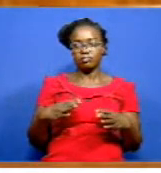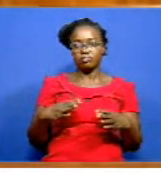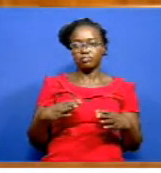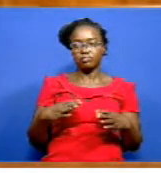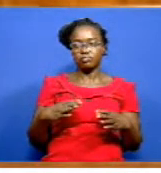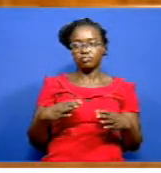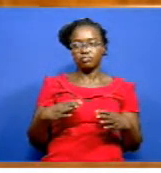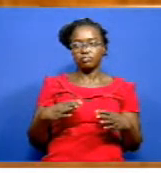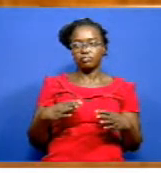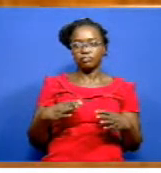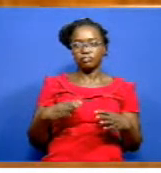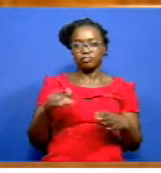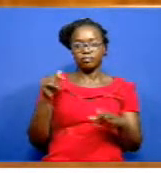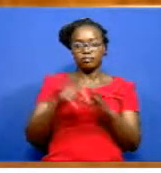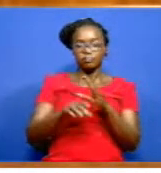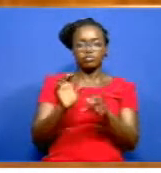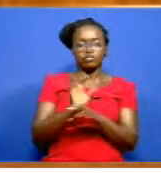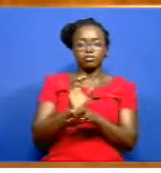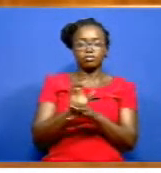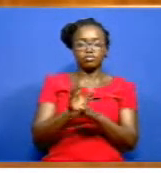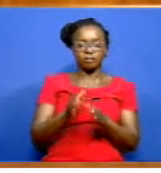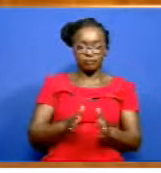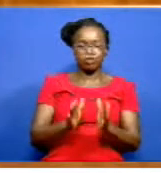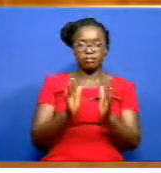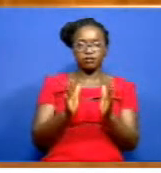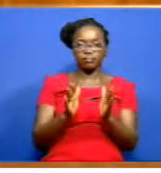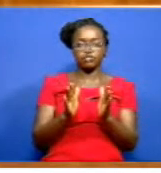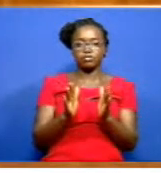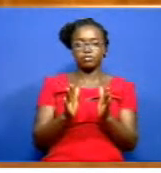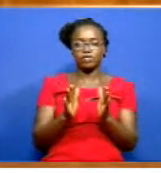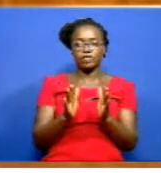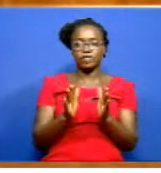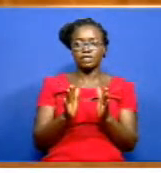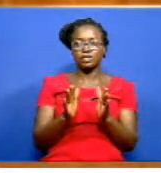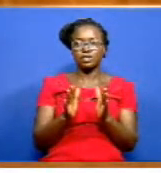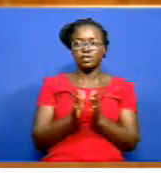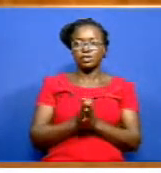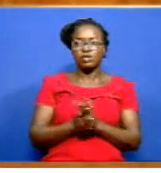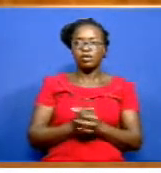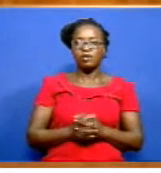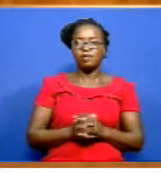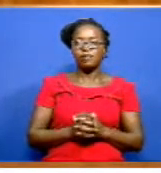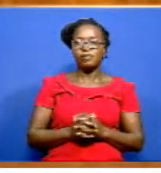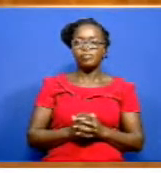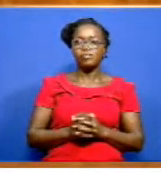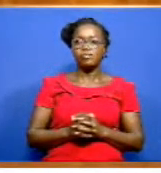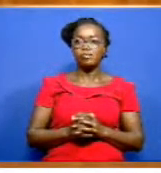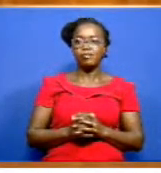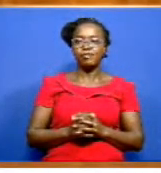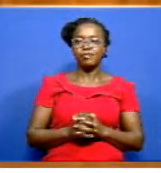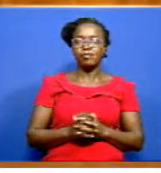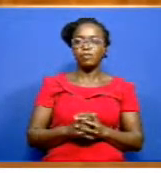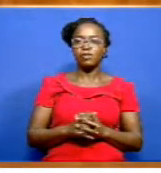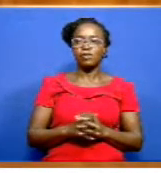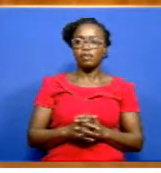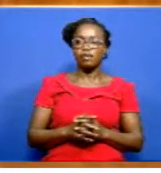that can fit that church will be allowed, or that place of worship will be allowed in on any